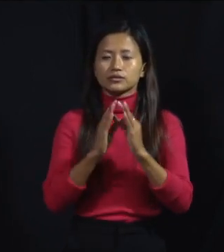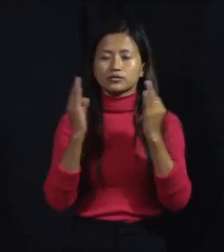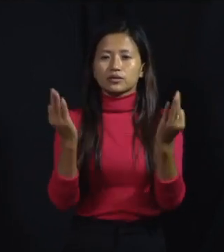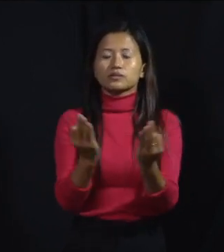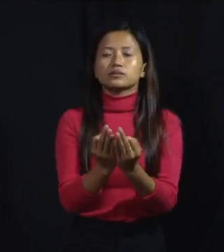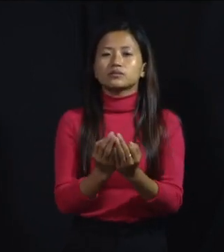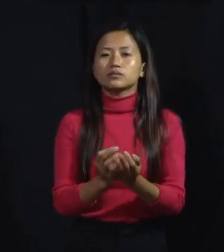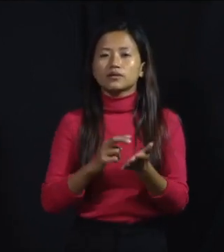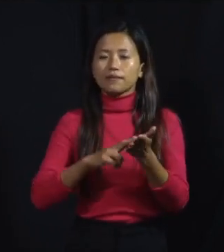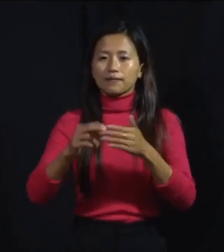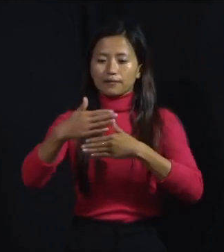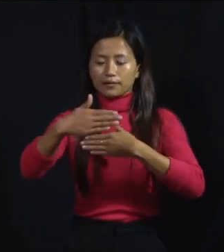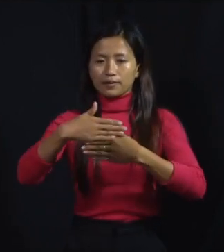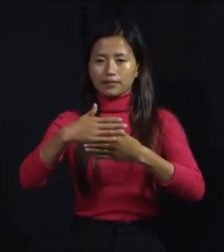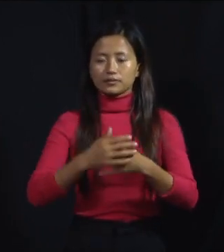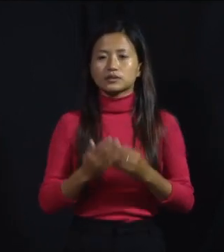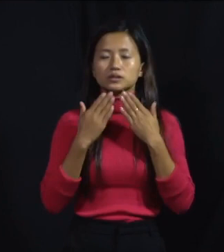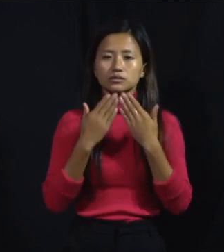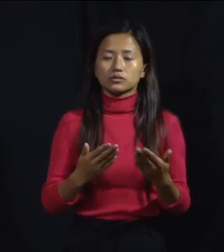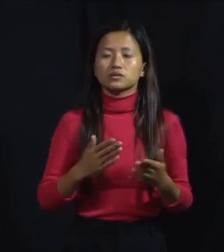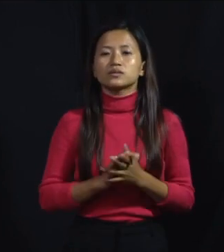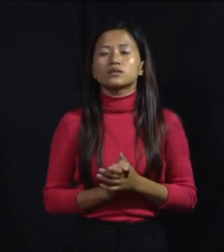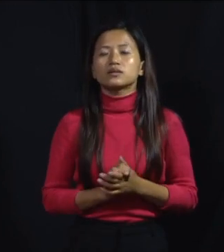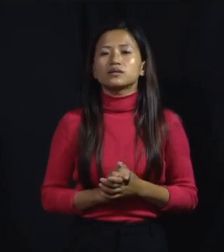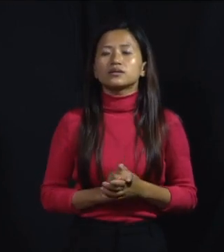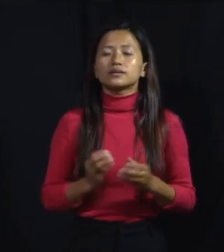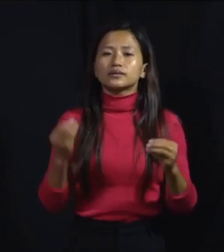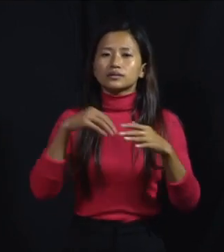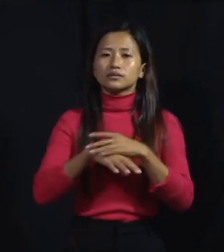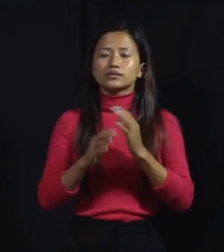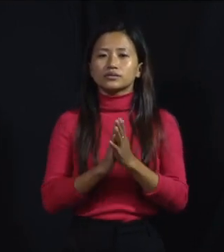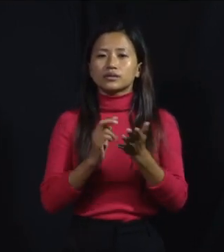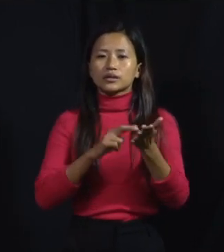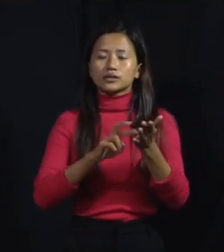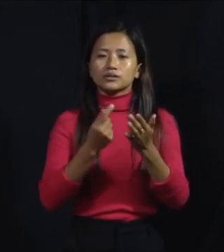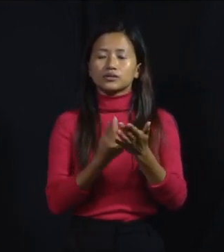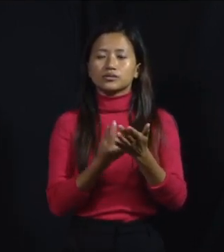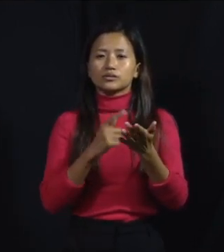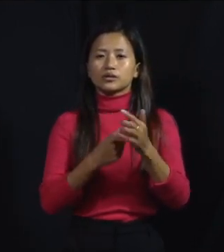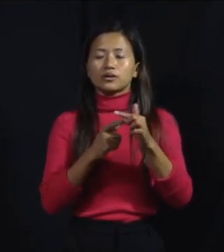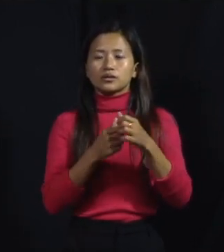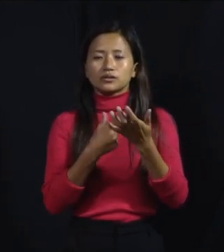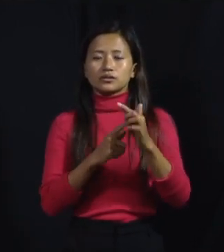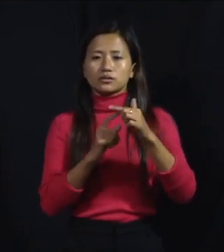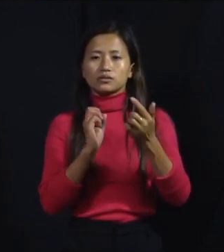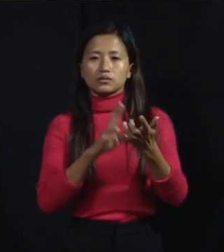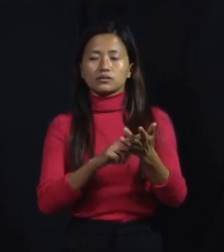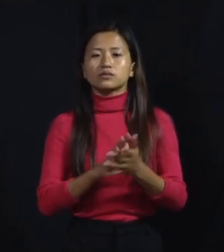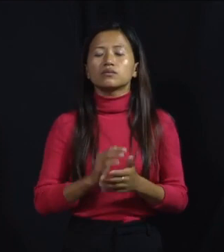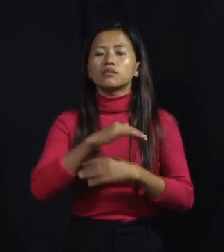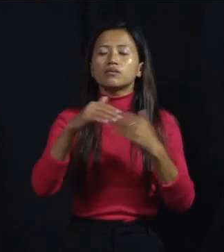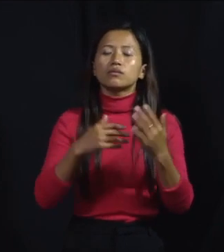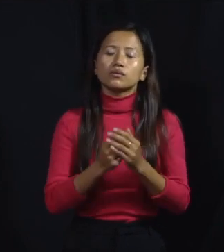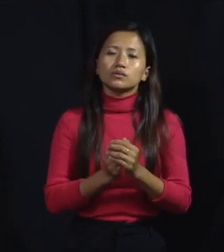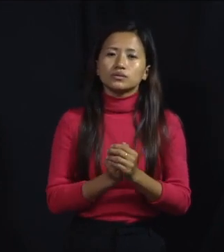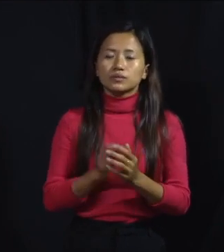family, neighbors, school, and this includes even nutrition also. That means environment as a whole